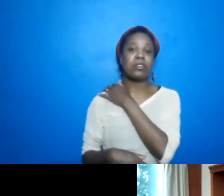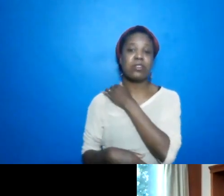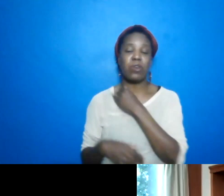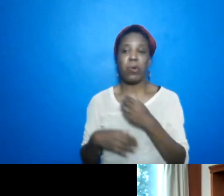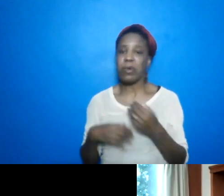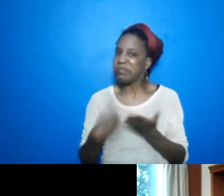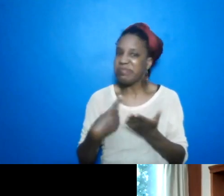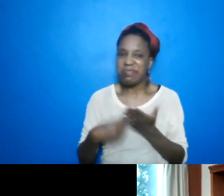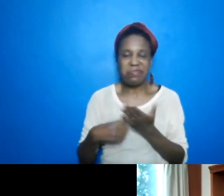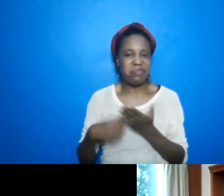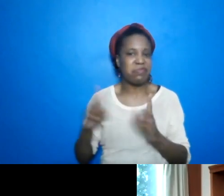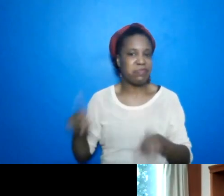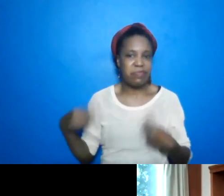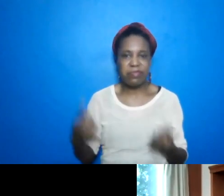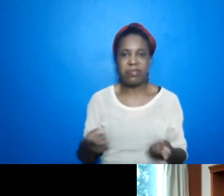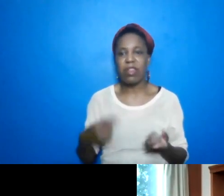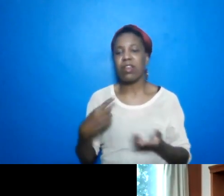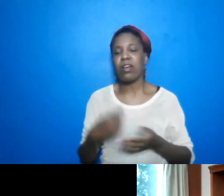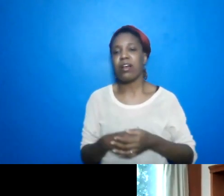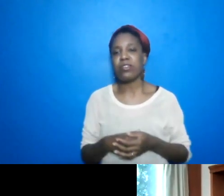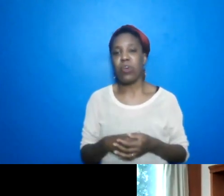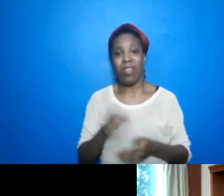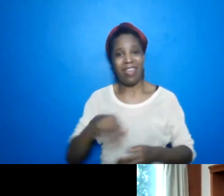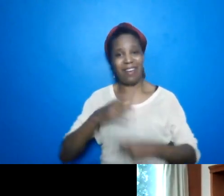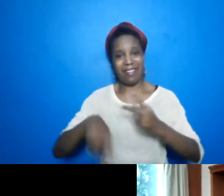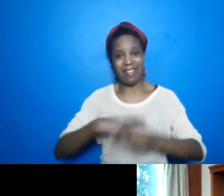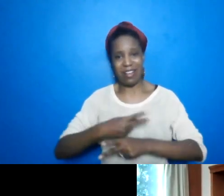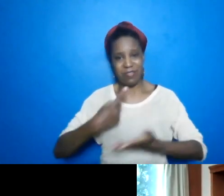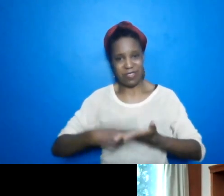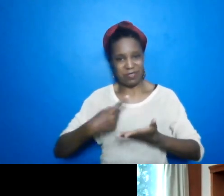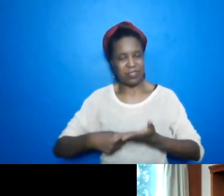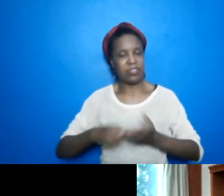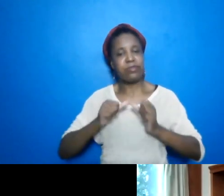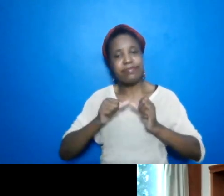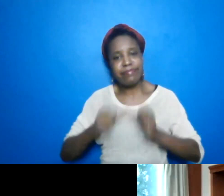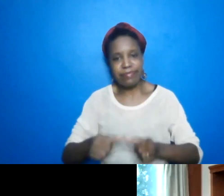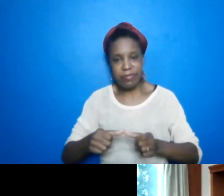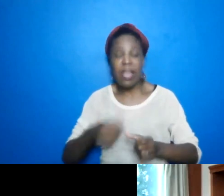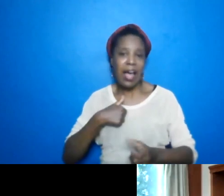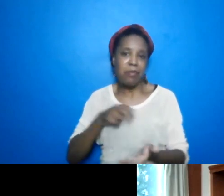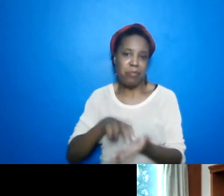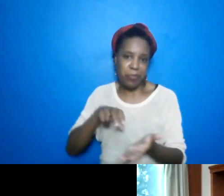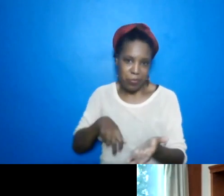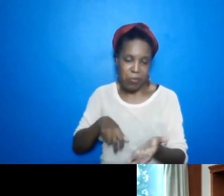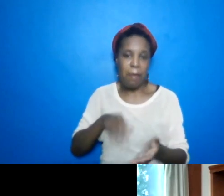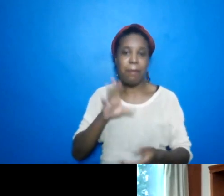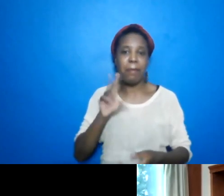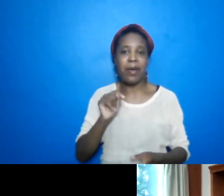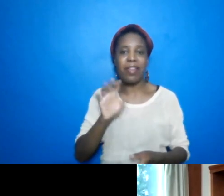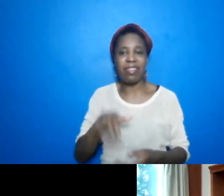conversation with public service and the school system, and to address issues around what